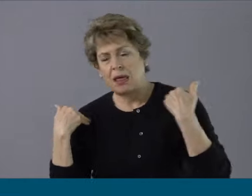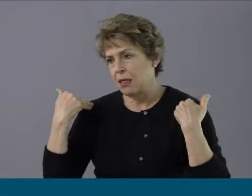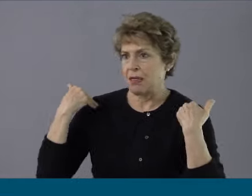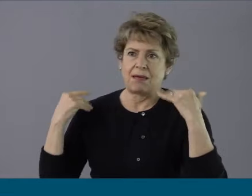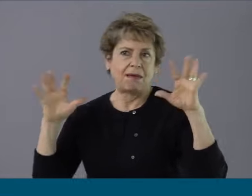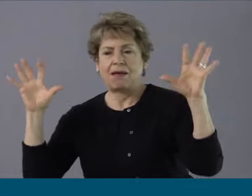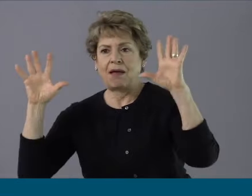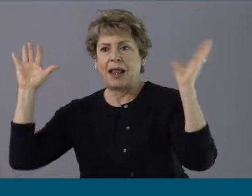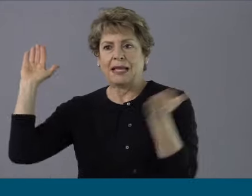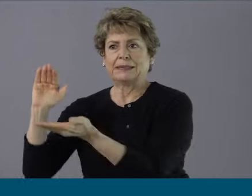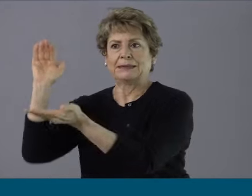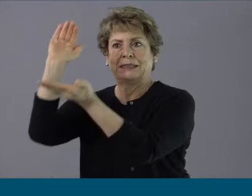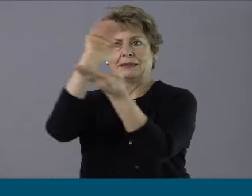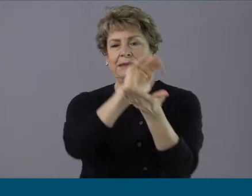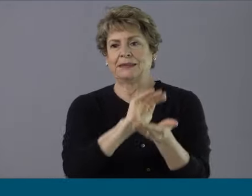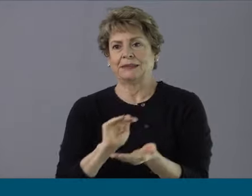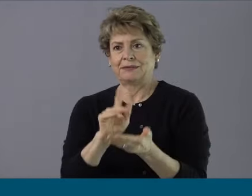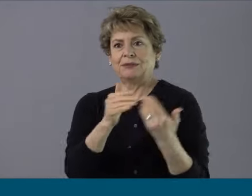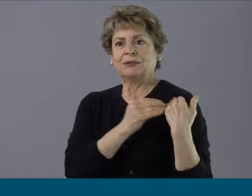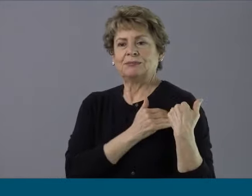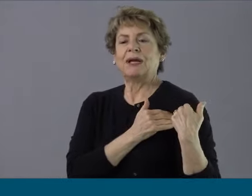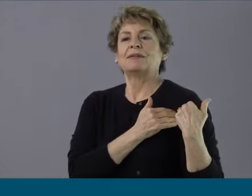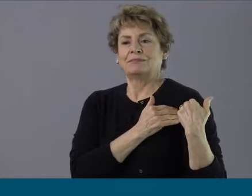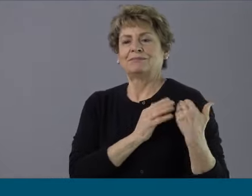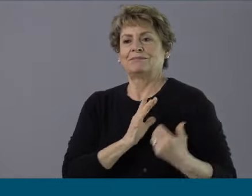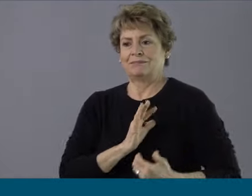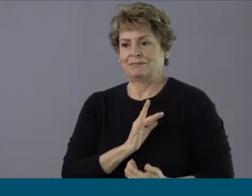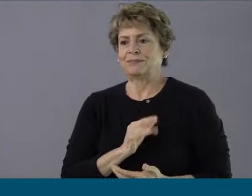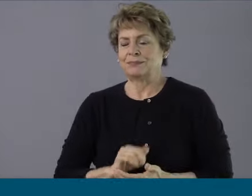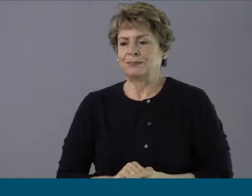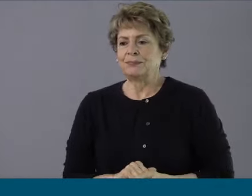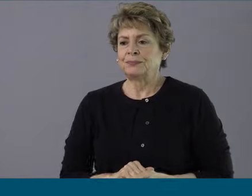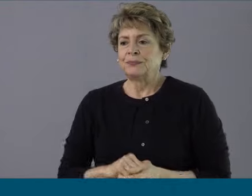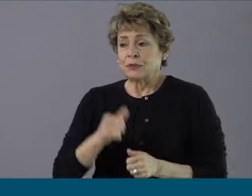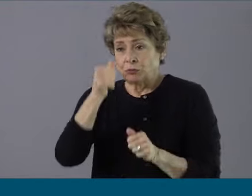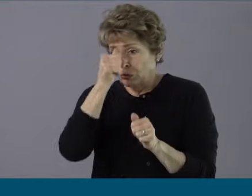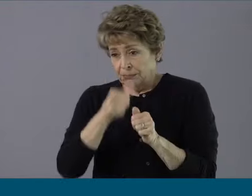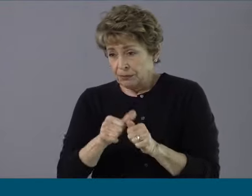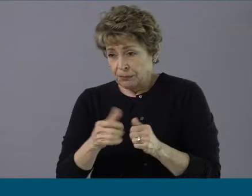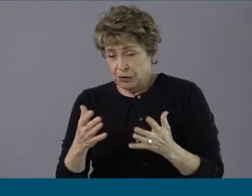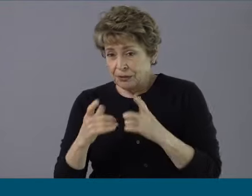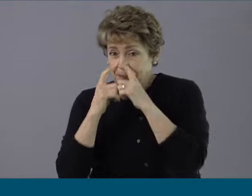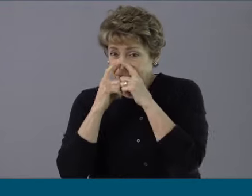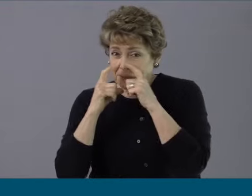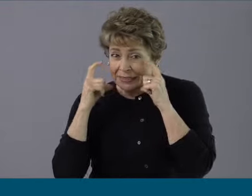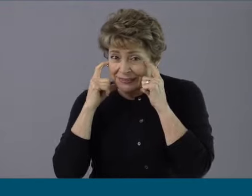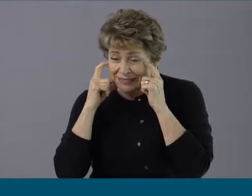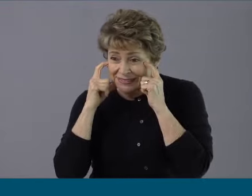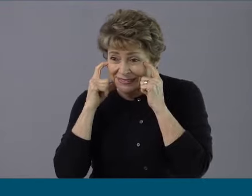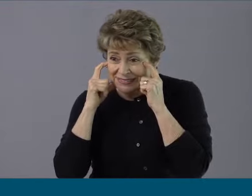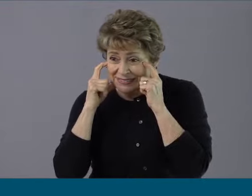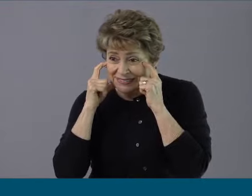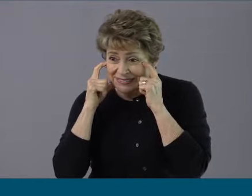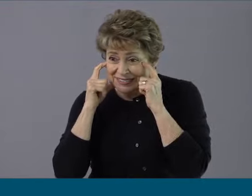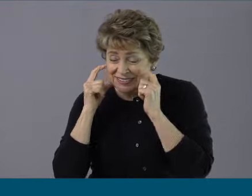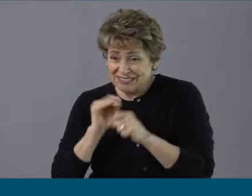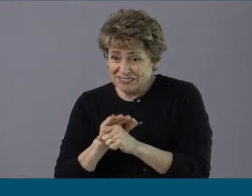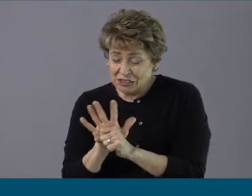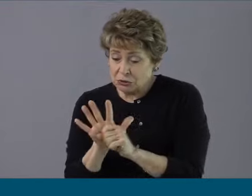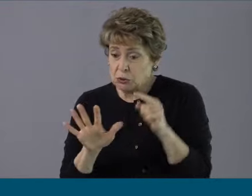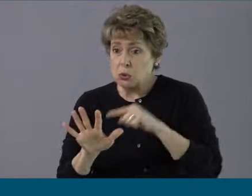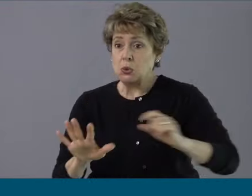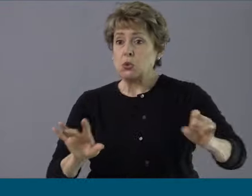And always, remember, wear a mask, the virus is widespread, and you are safer